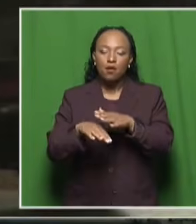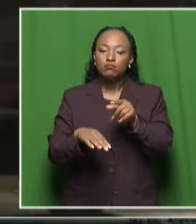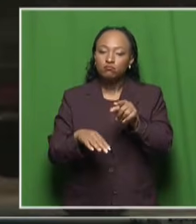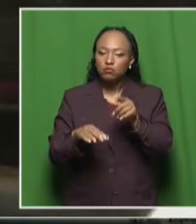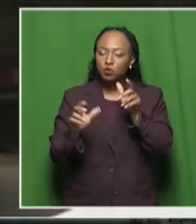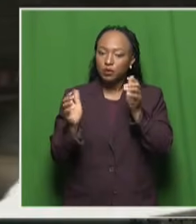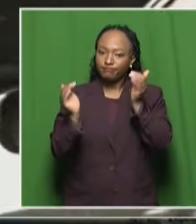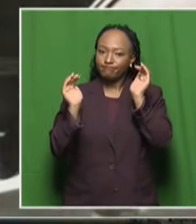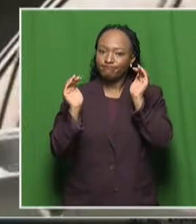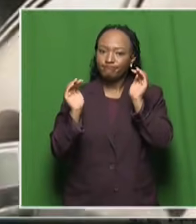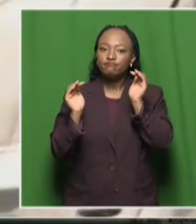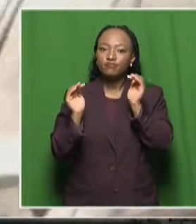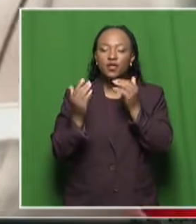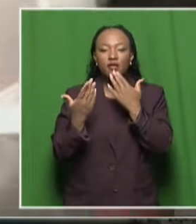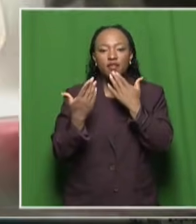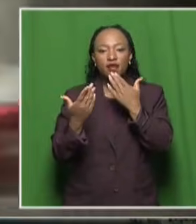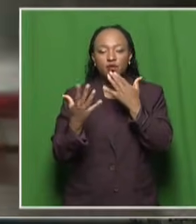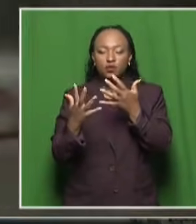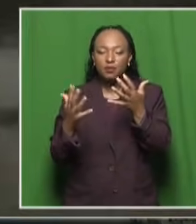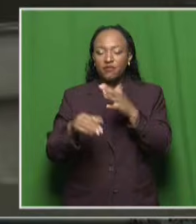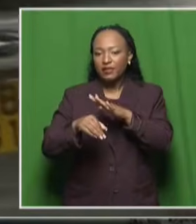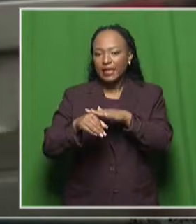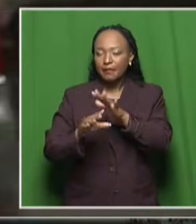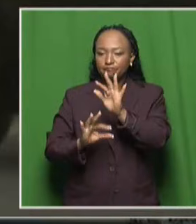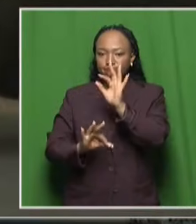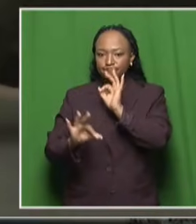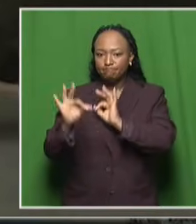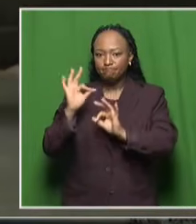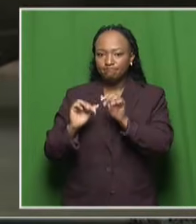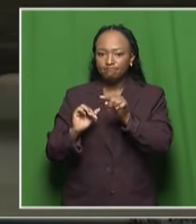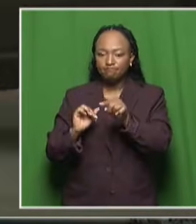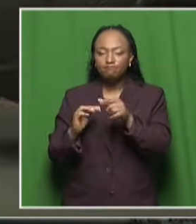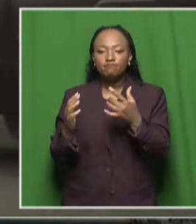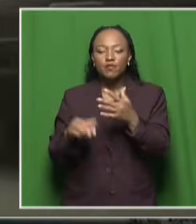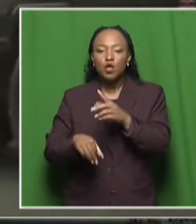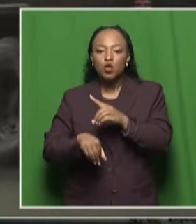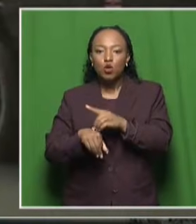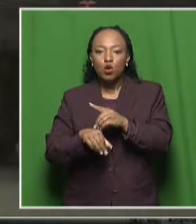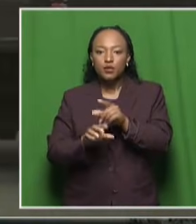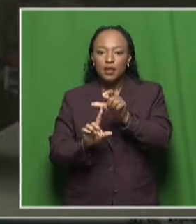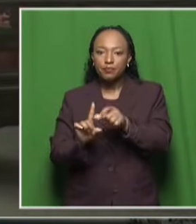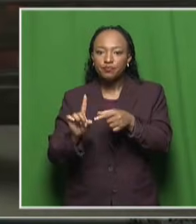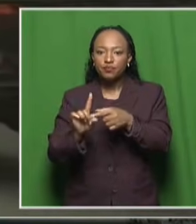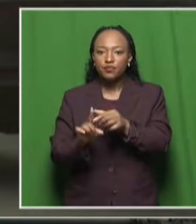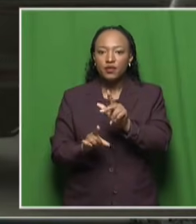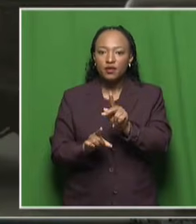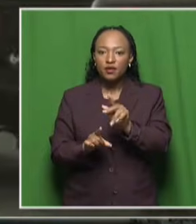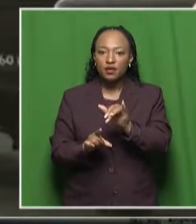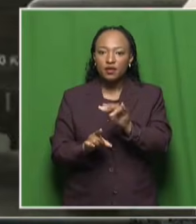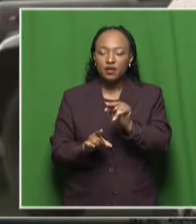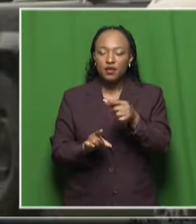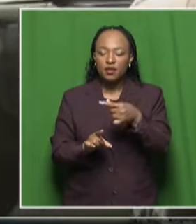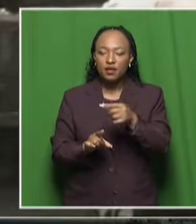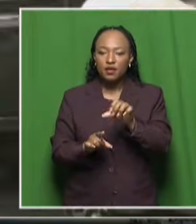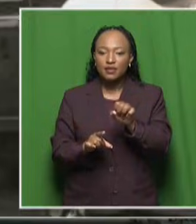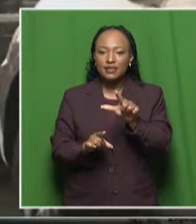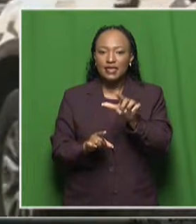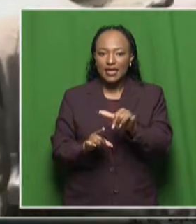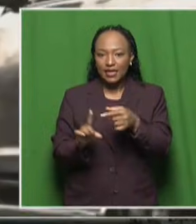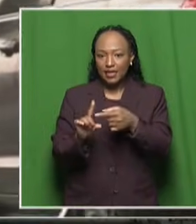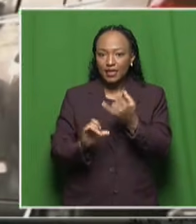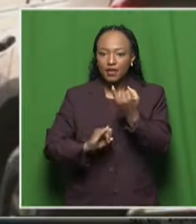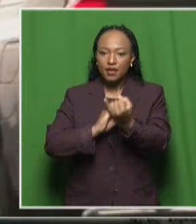pleasure speaking to you. Thank you so much for your time. And that, of course, was Dr. Kingsley Makhubele, international relations expert